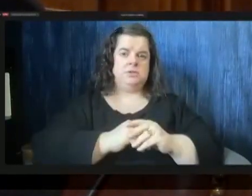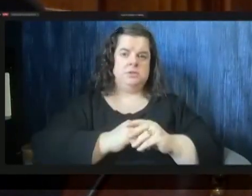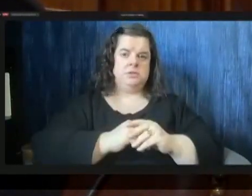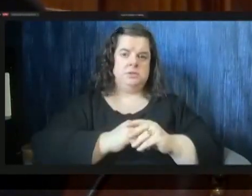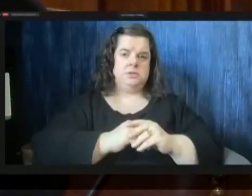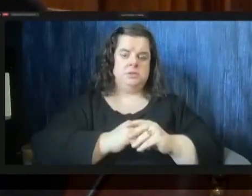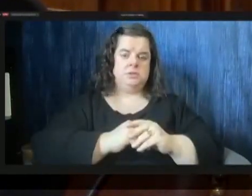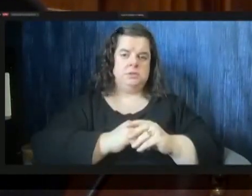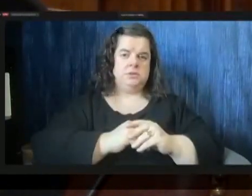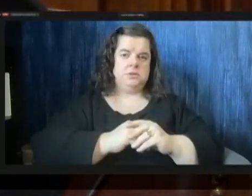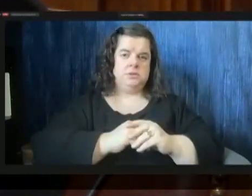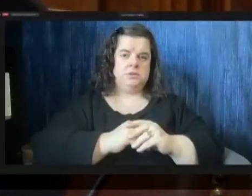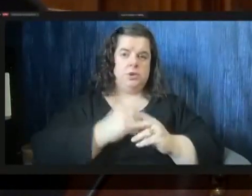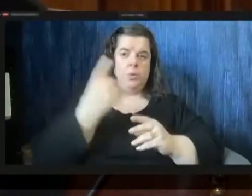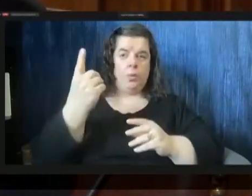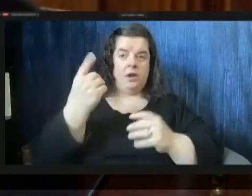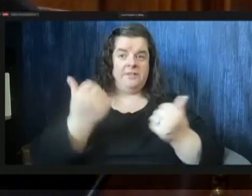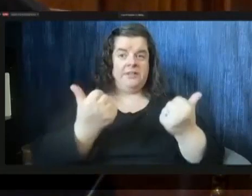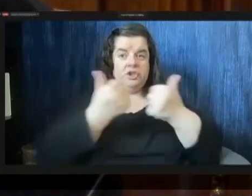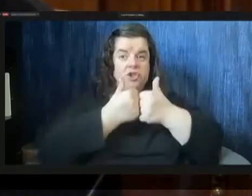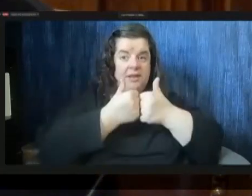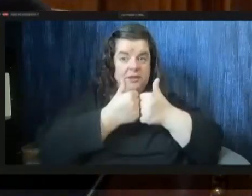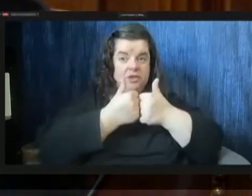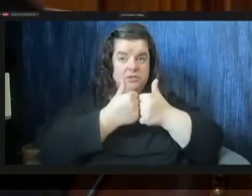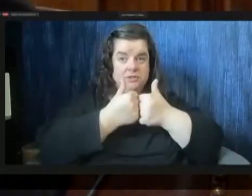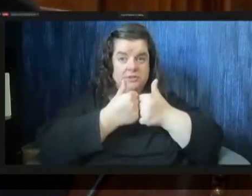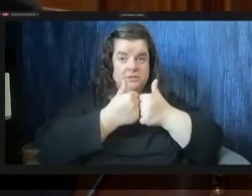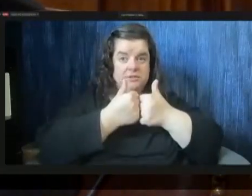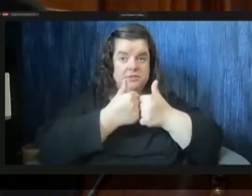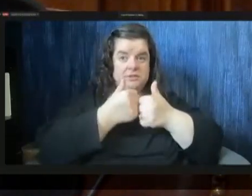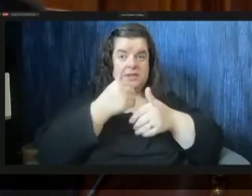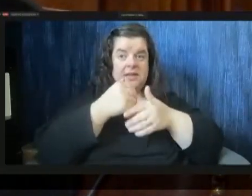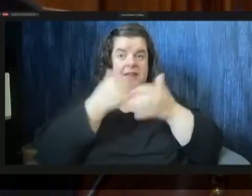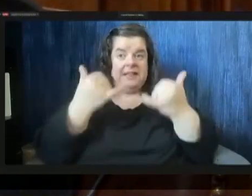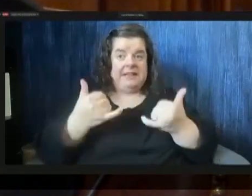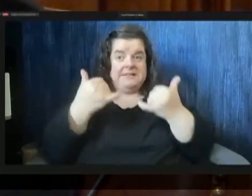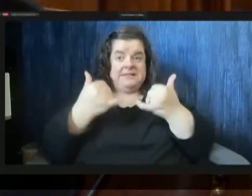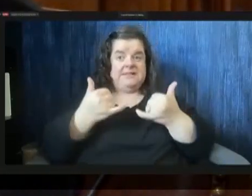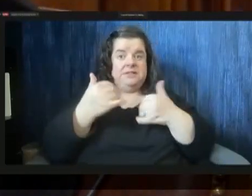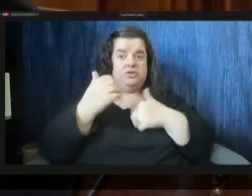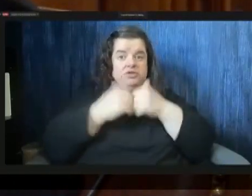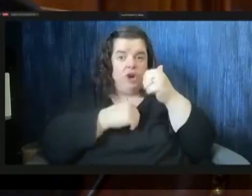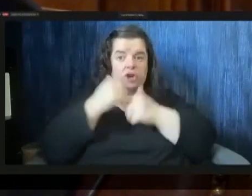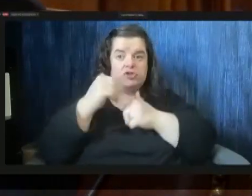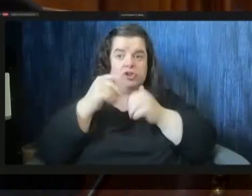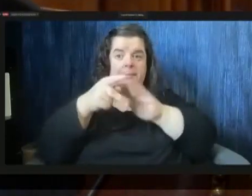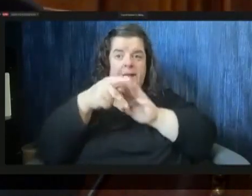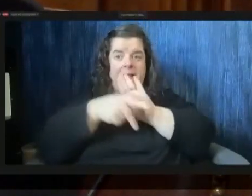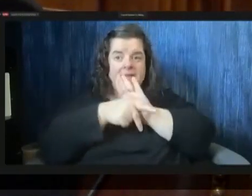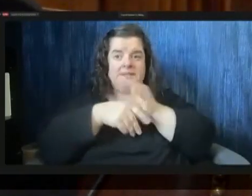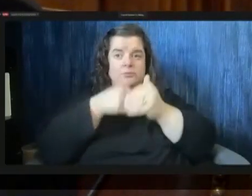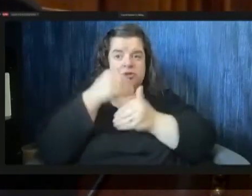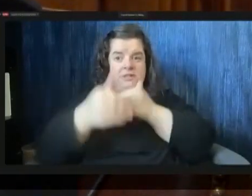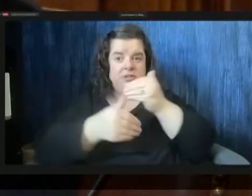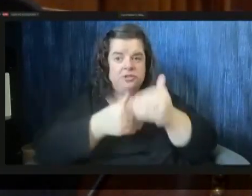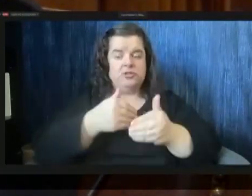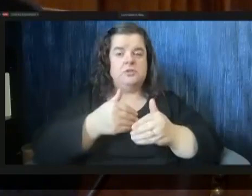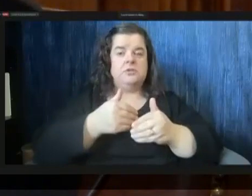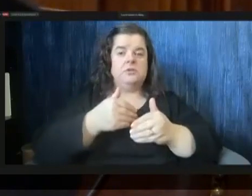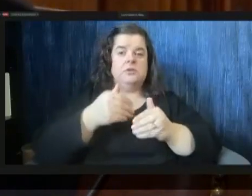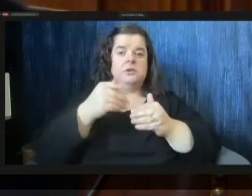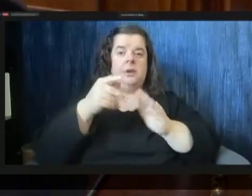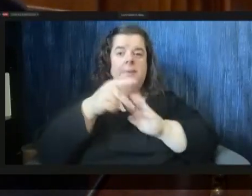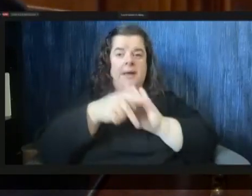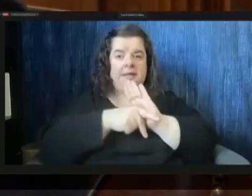So one of the challenges, I think, in the existing structure and policies and procedures of the ordinance and the policies and